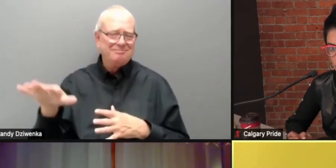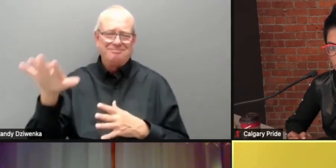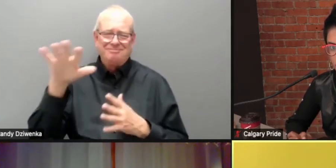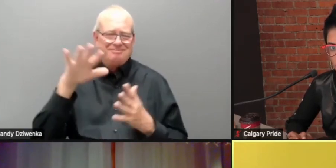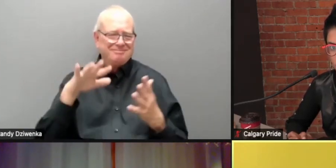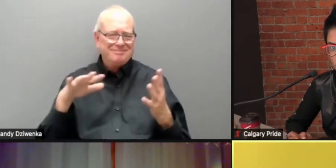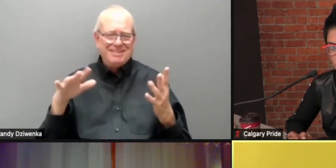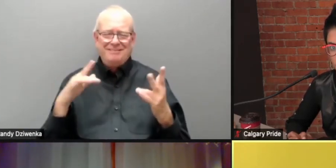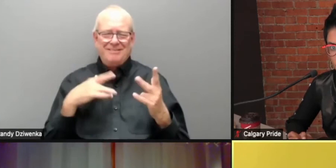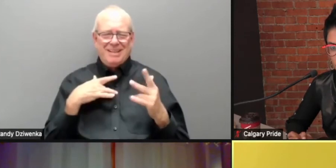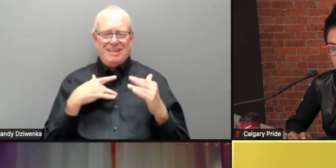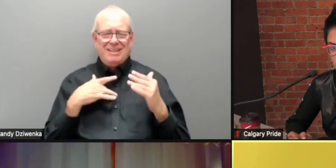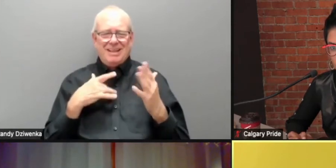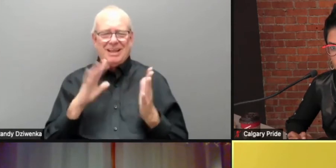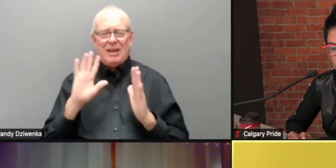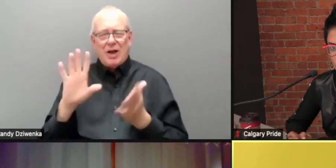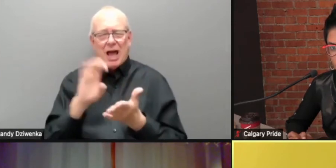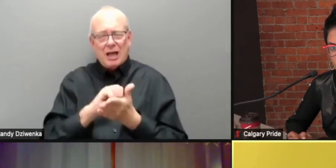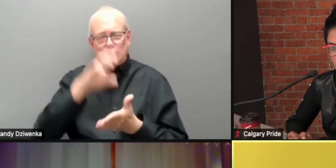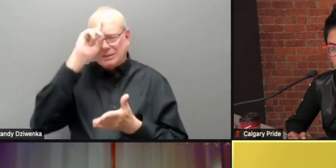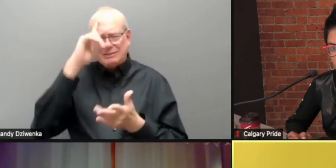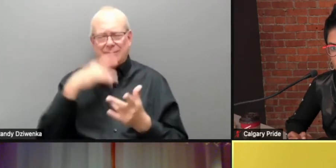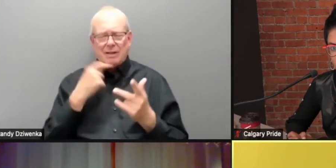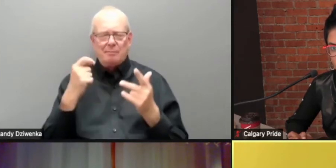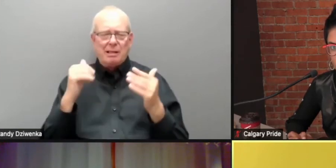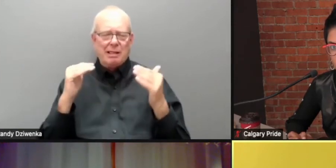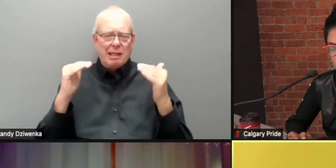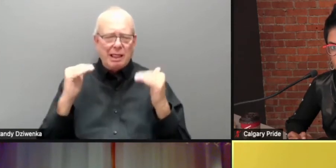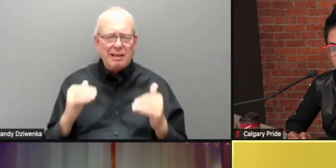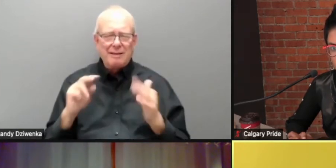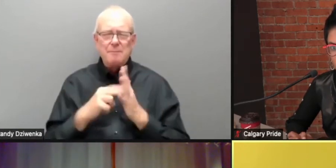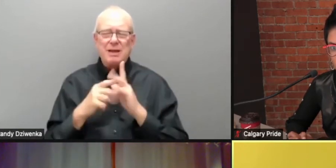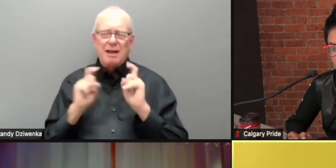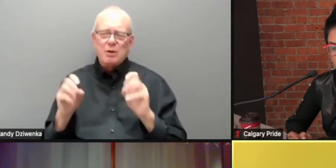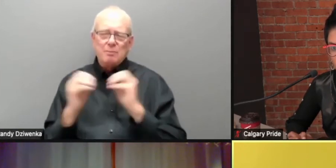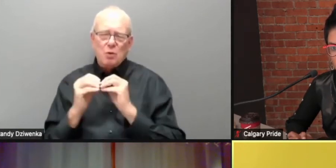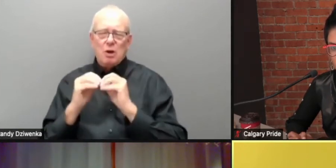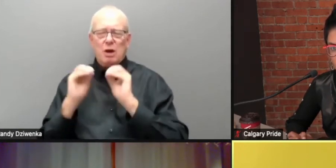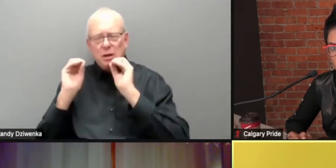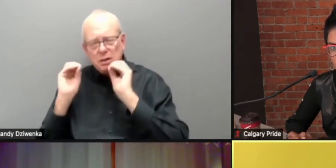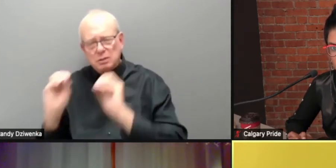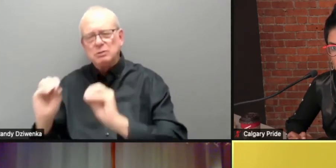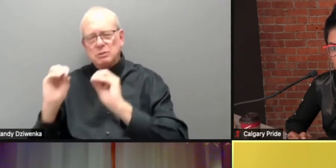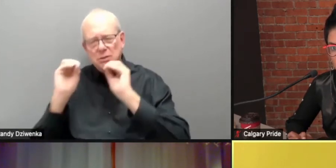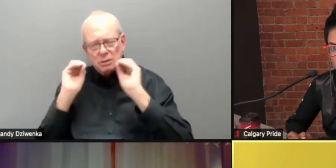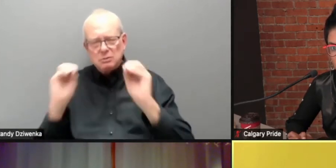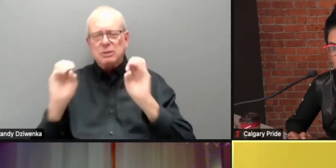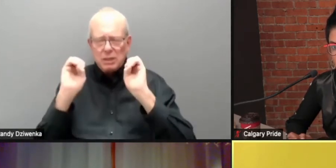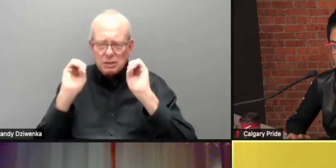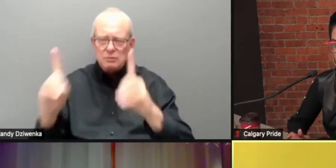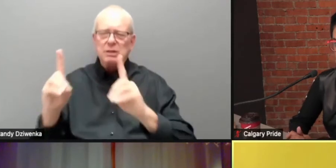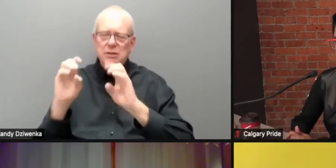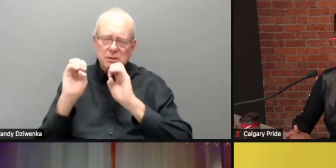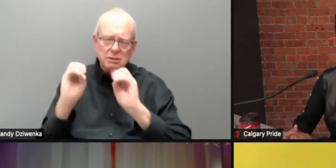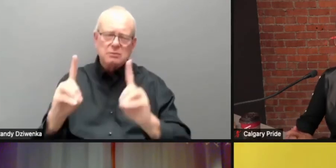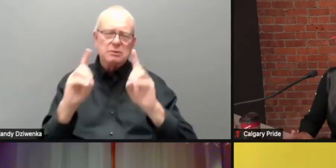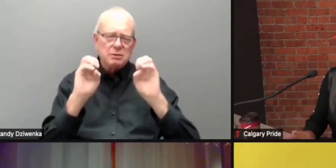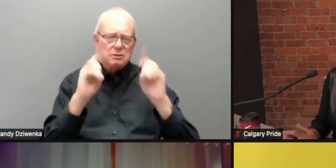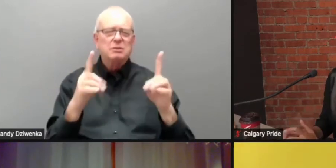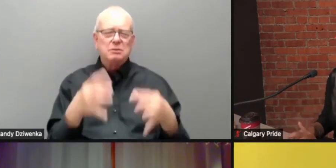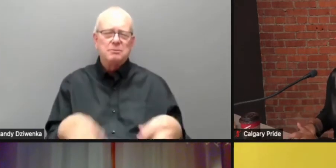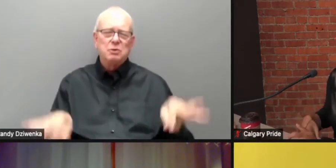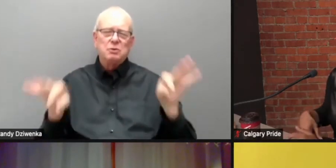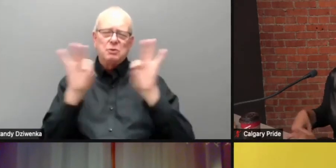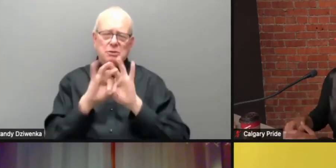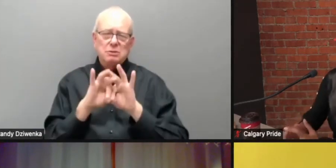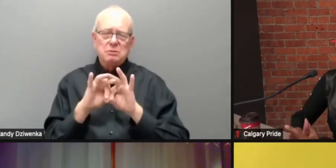and remove all the misconceptions they have about us, and that will bring about acceptance. Yeah, and I